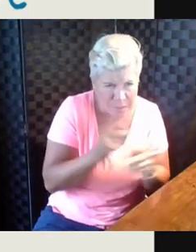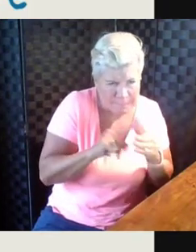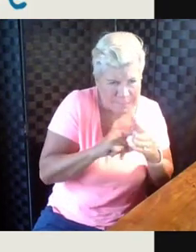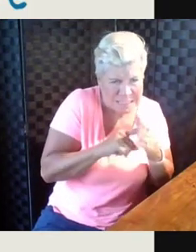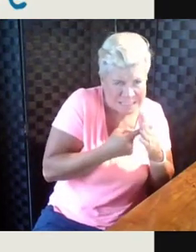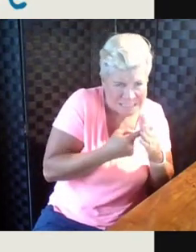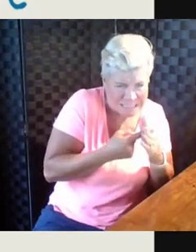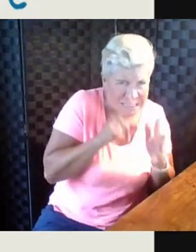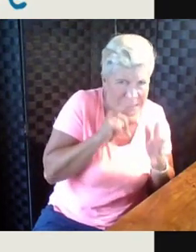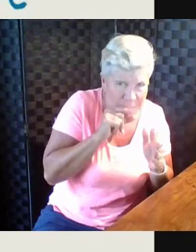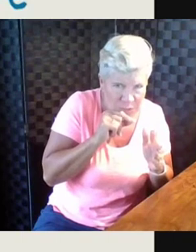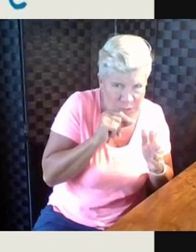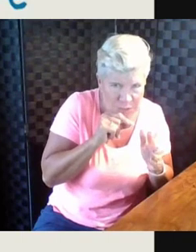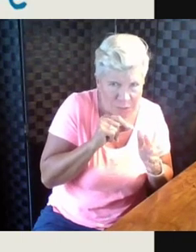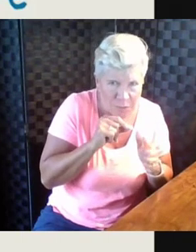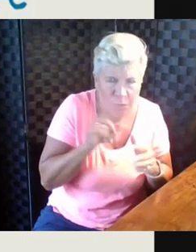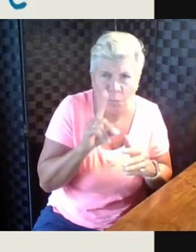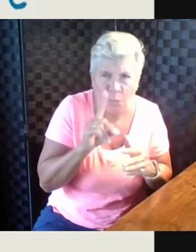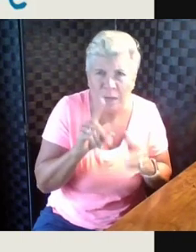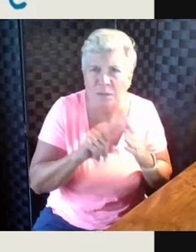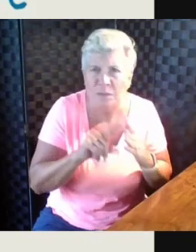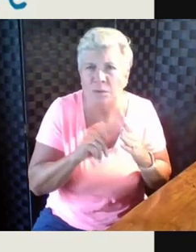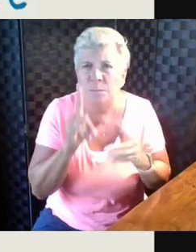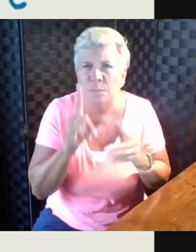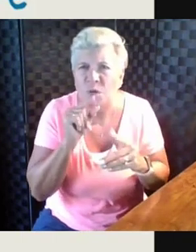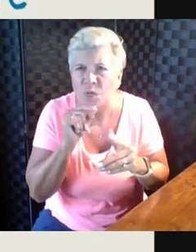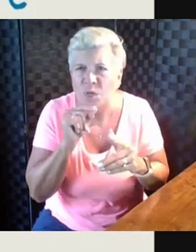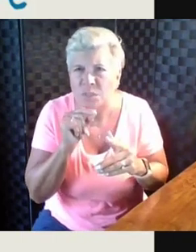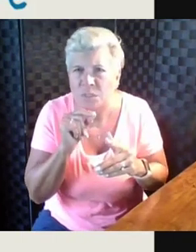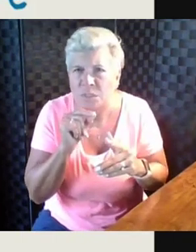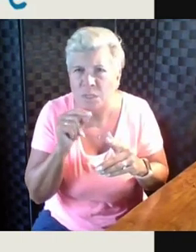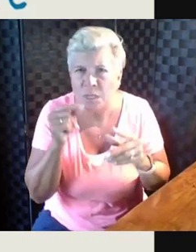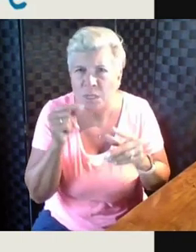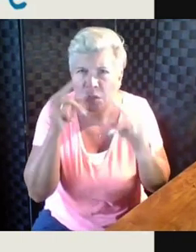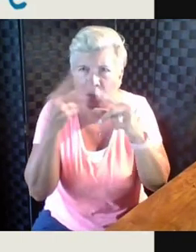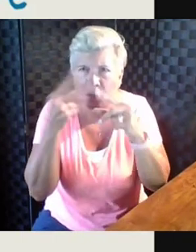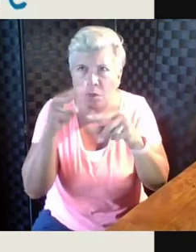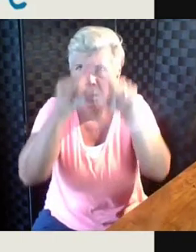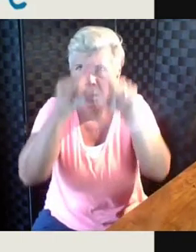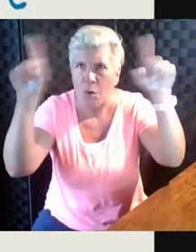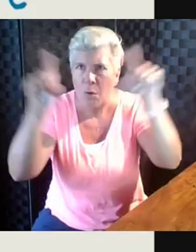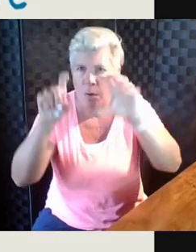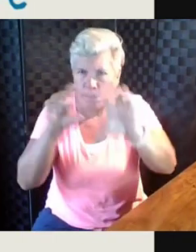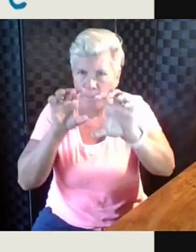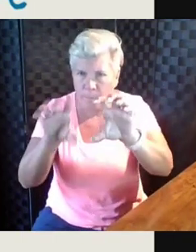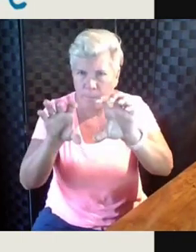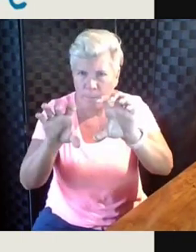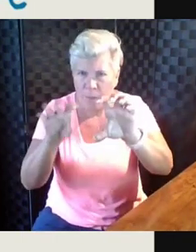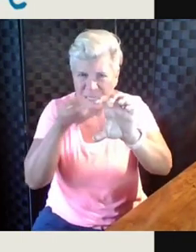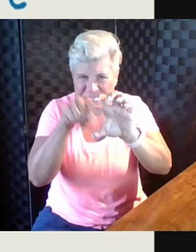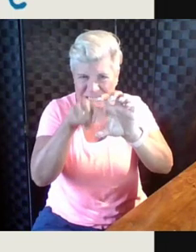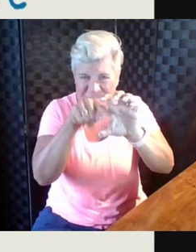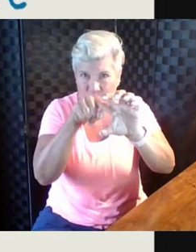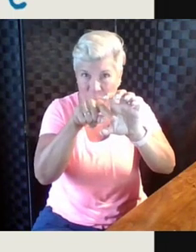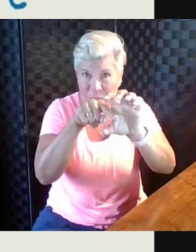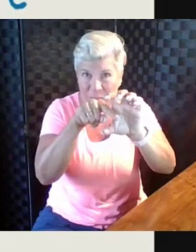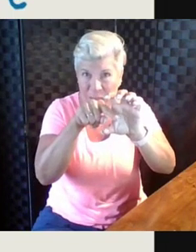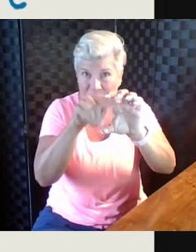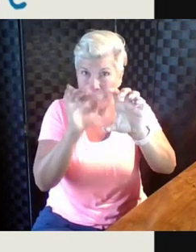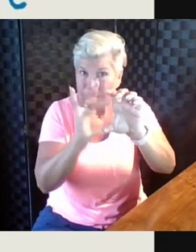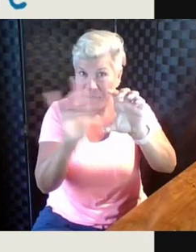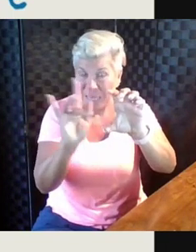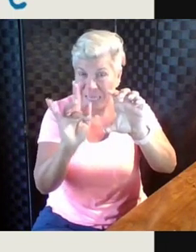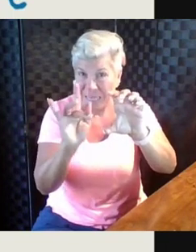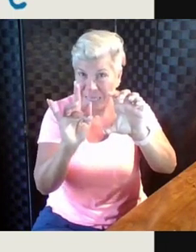beginning. So where are those birds? Looking at the model, I can see that that first rectangle is